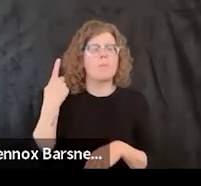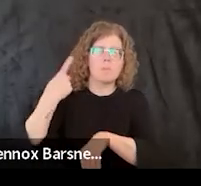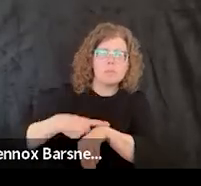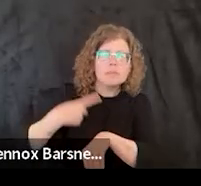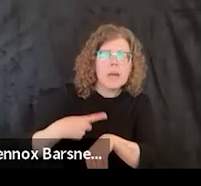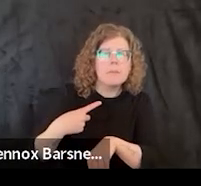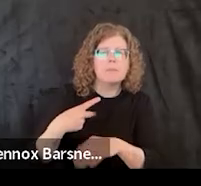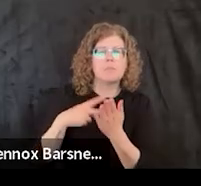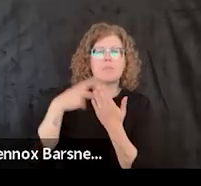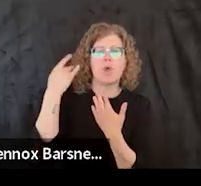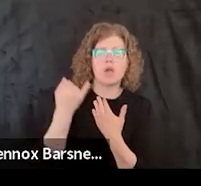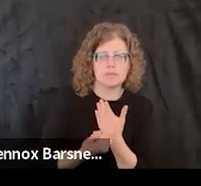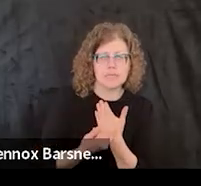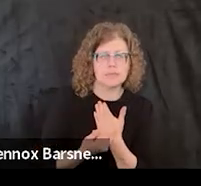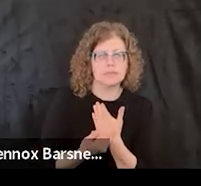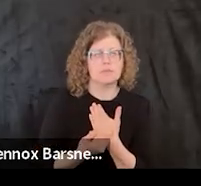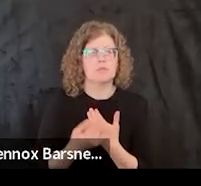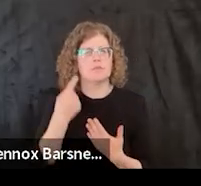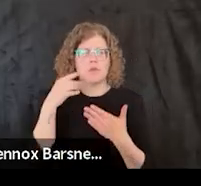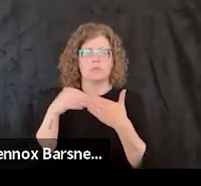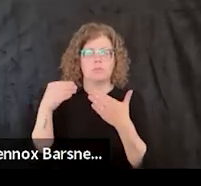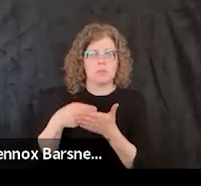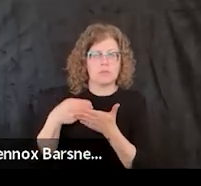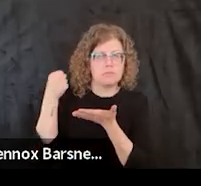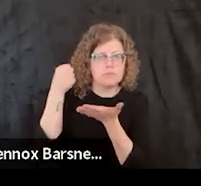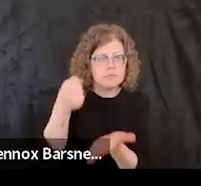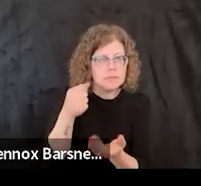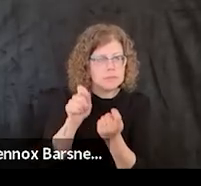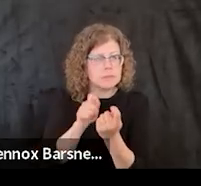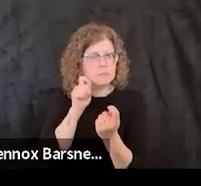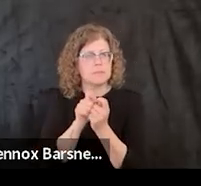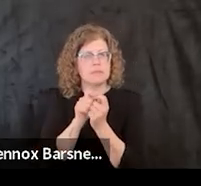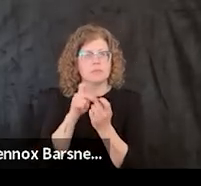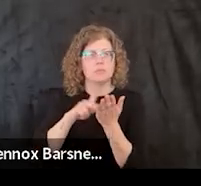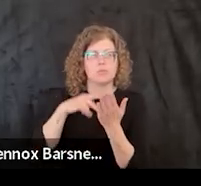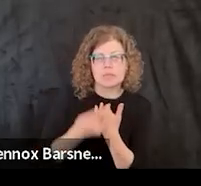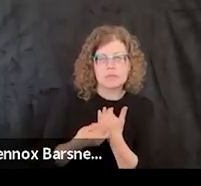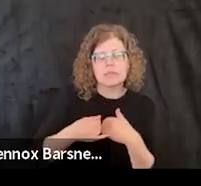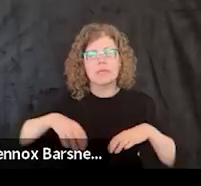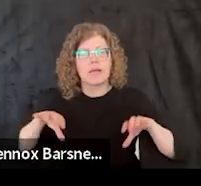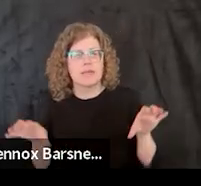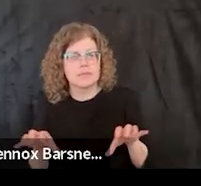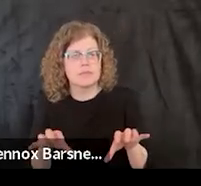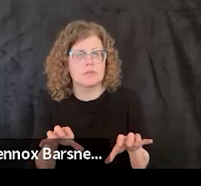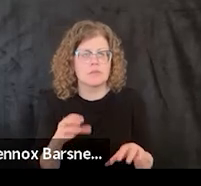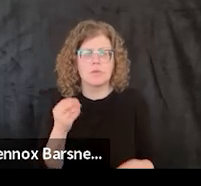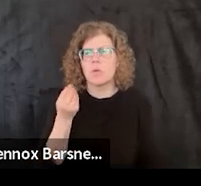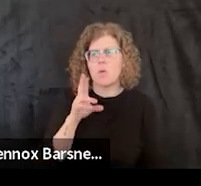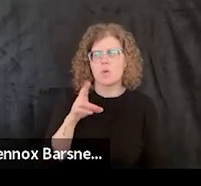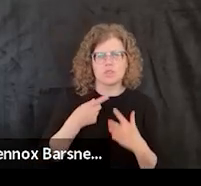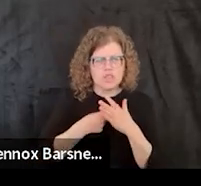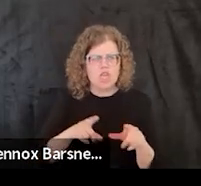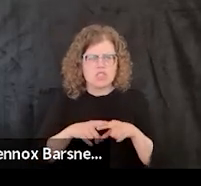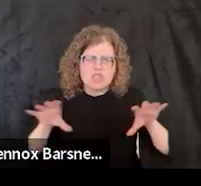a specific project, activity, or initiative to Calgary-based individual artists, artist